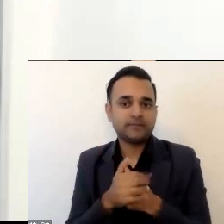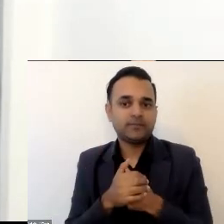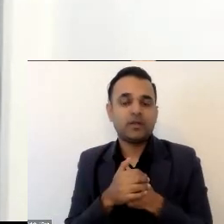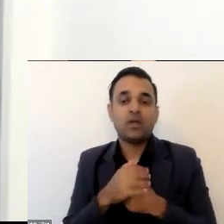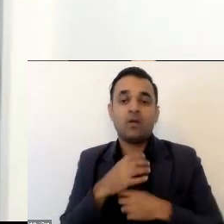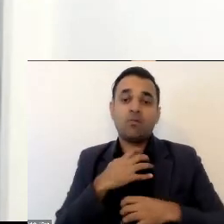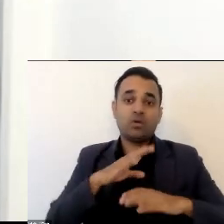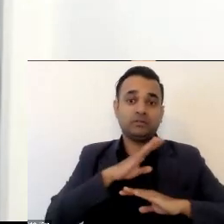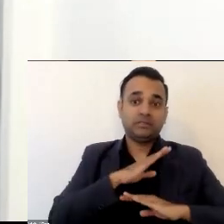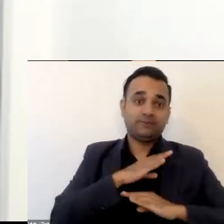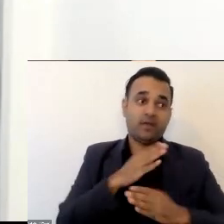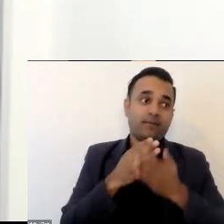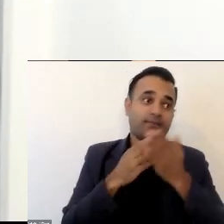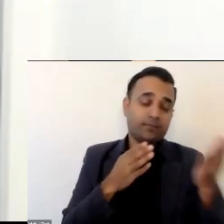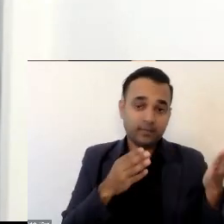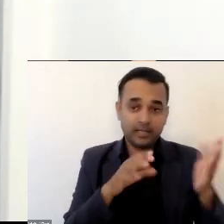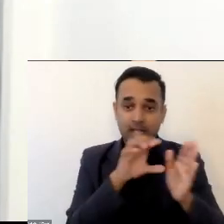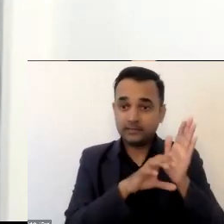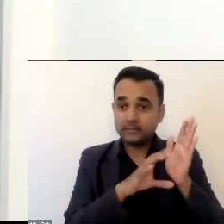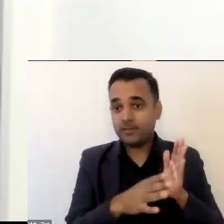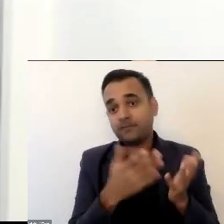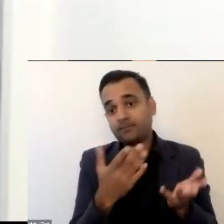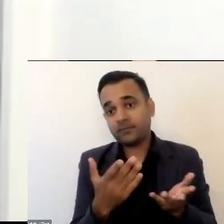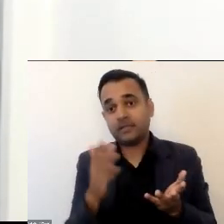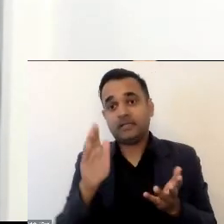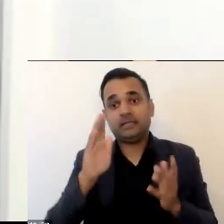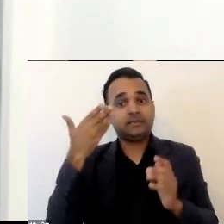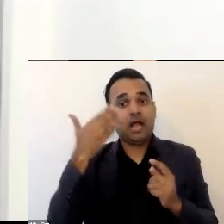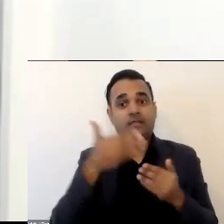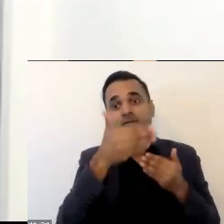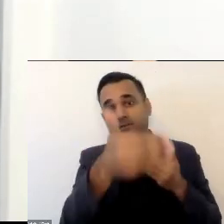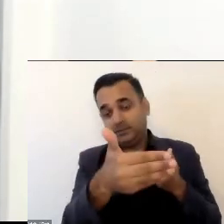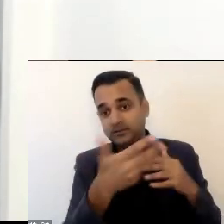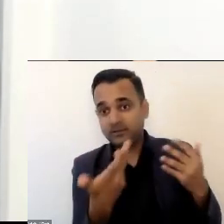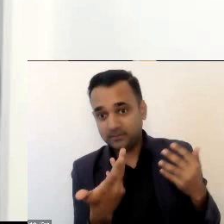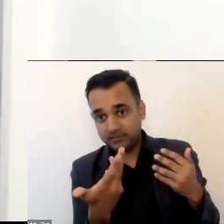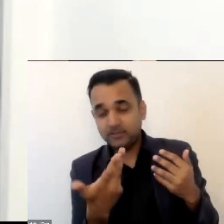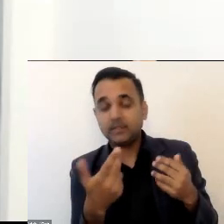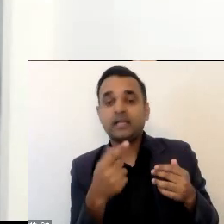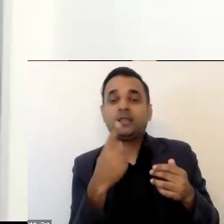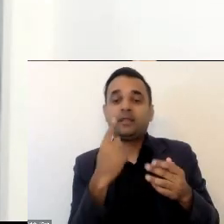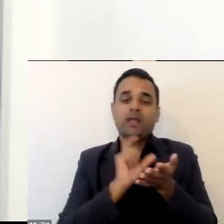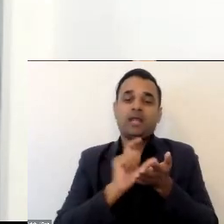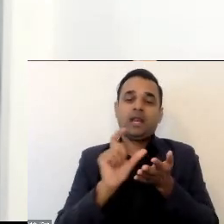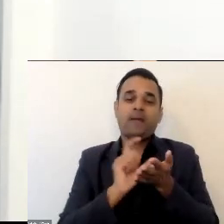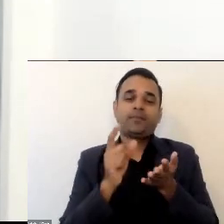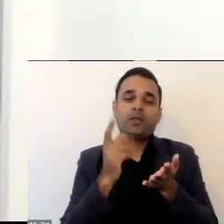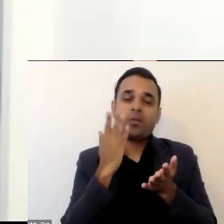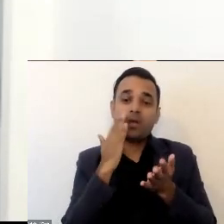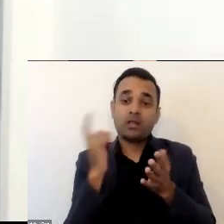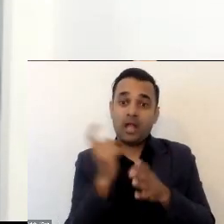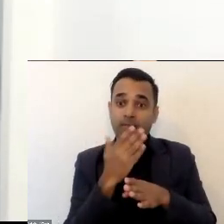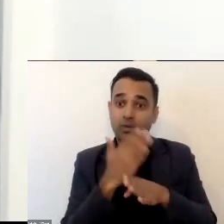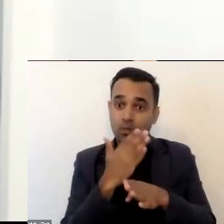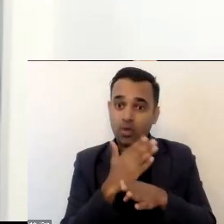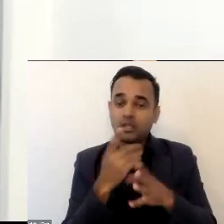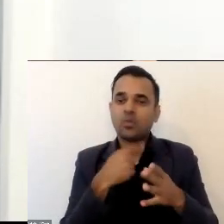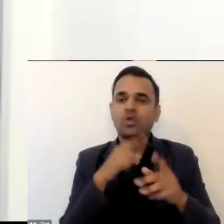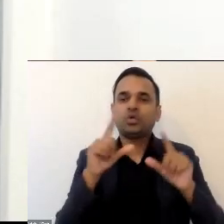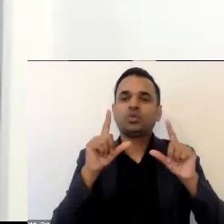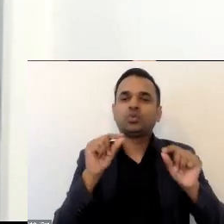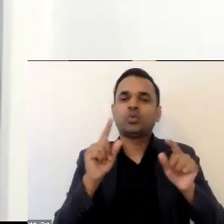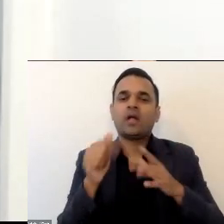the work that we did on accessible technology, where some businesses have made